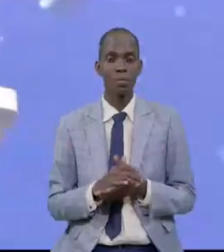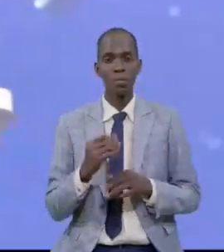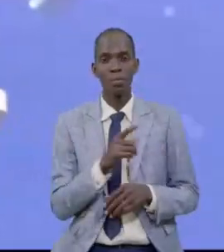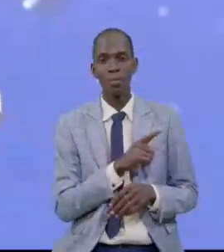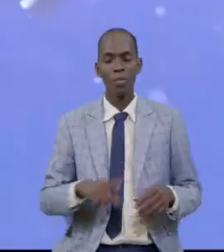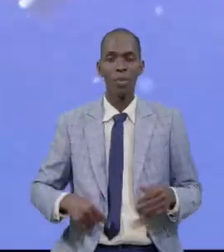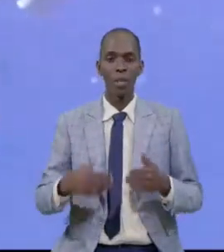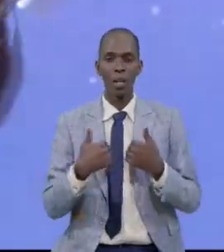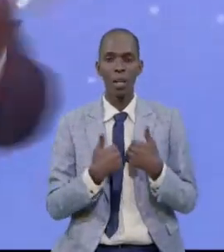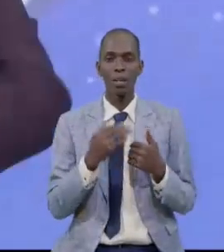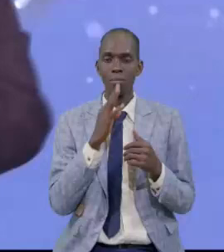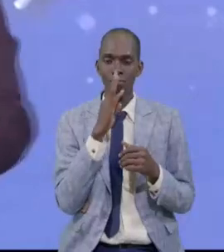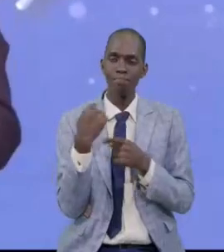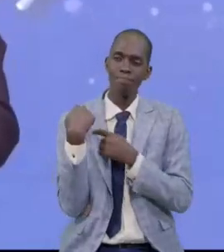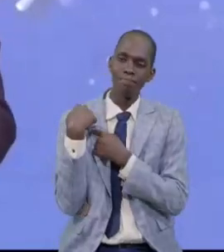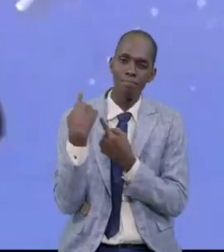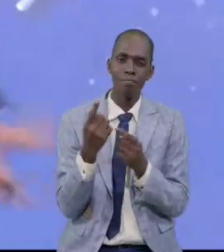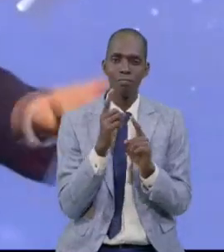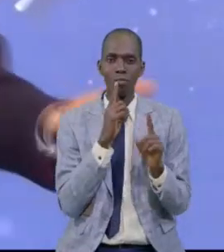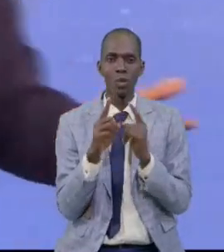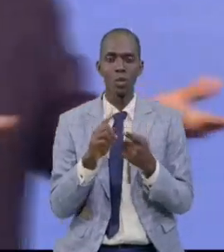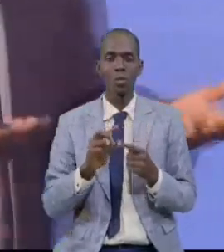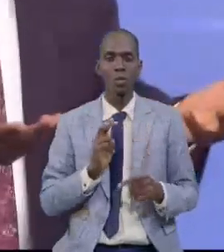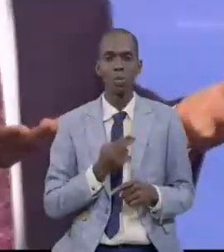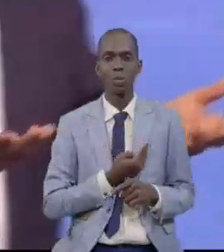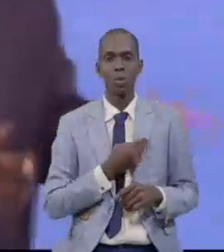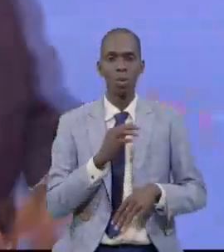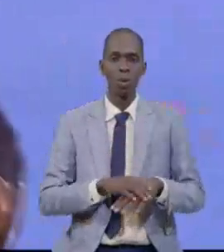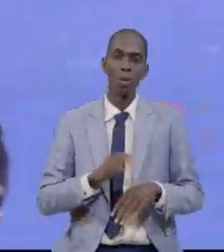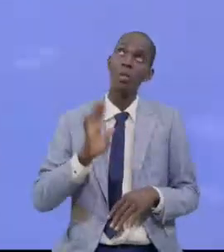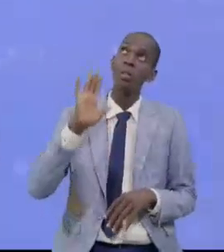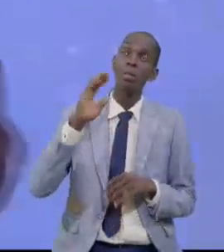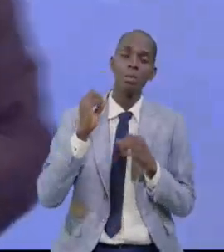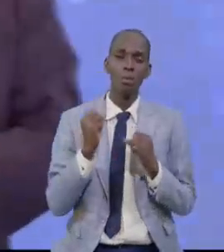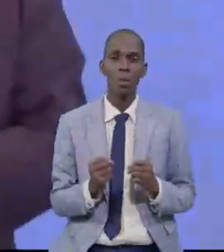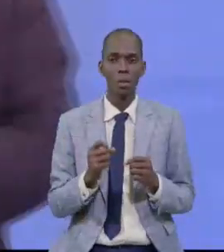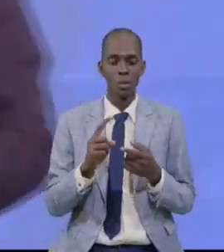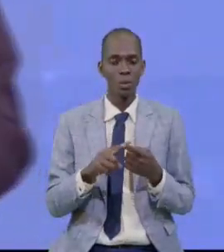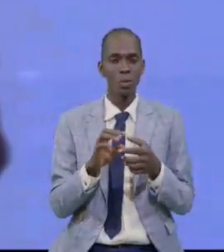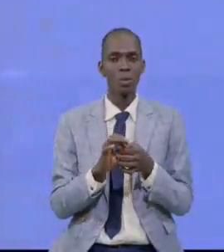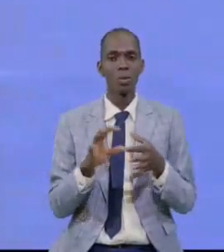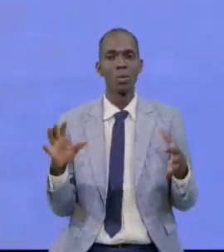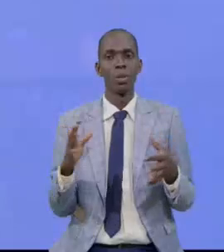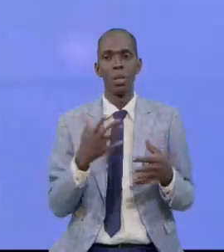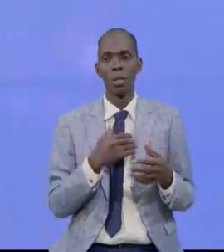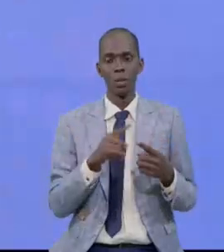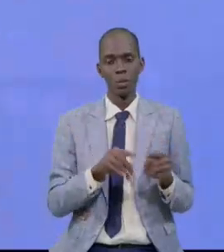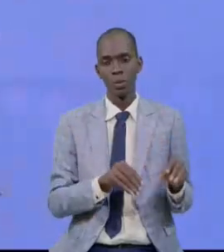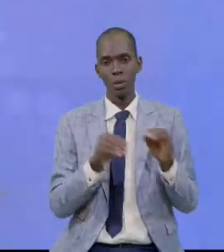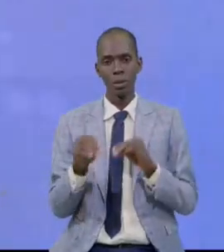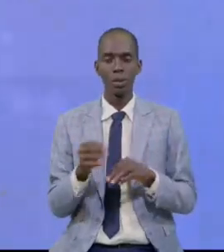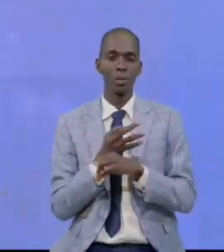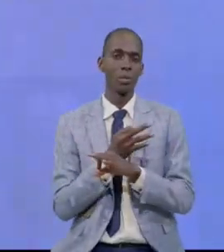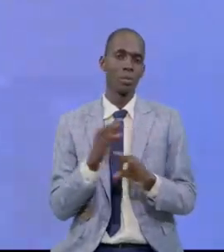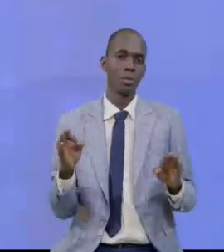us on his power to loose and to set free. Now, the Lord